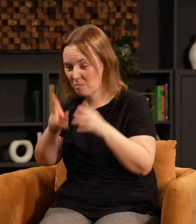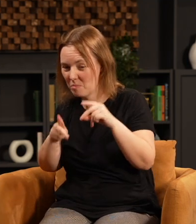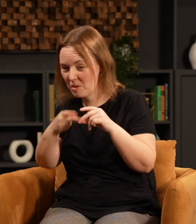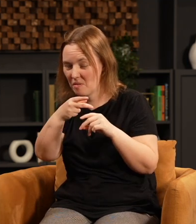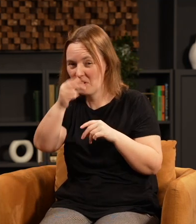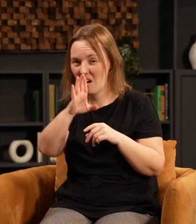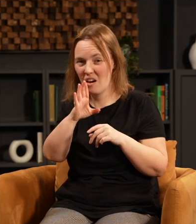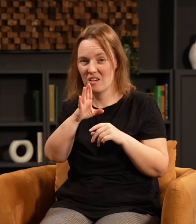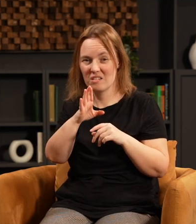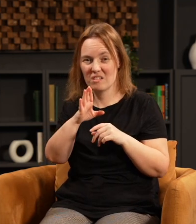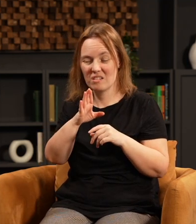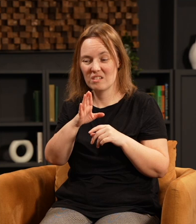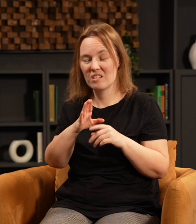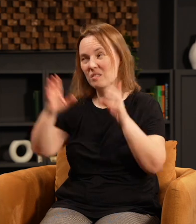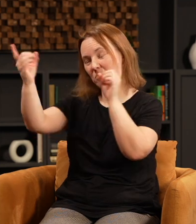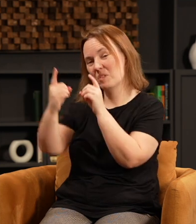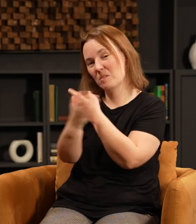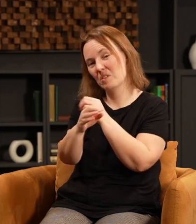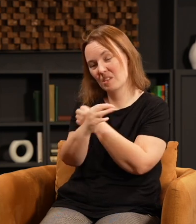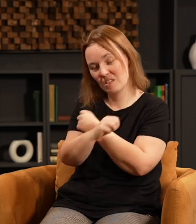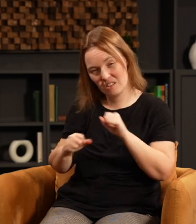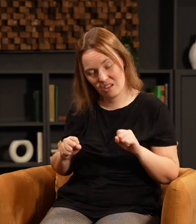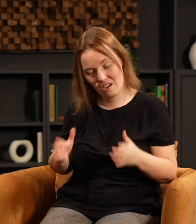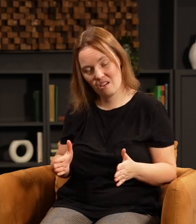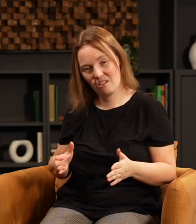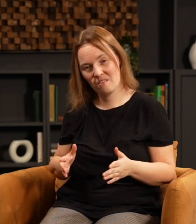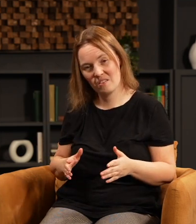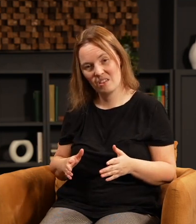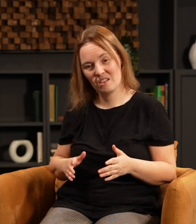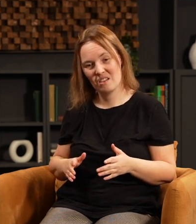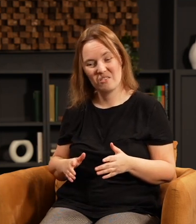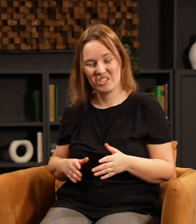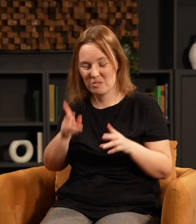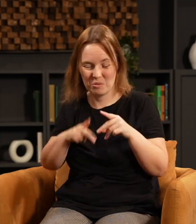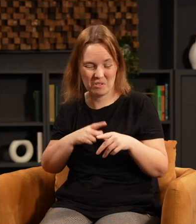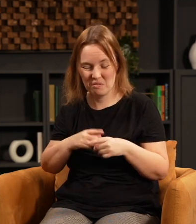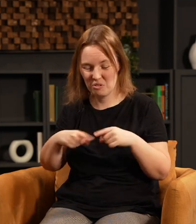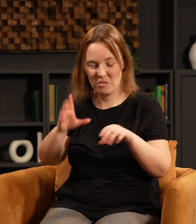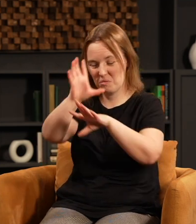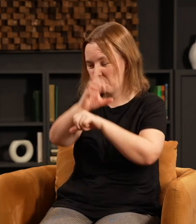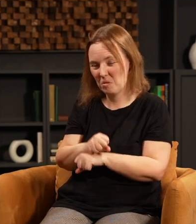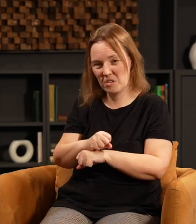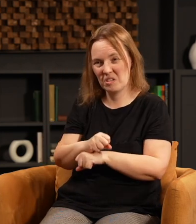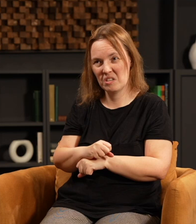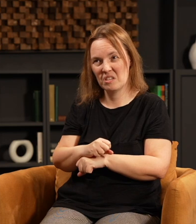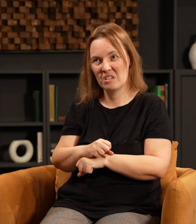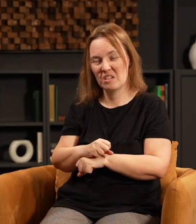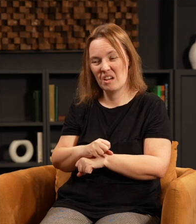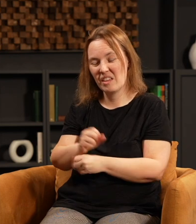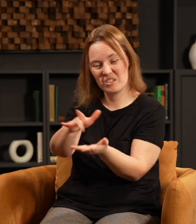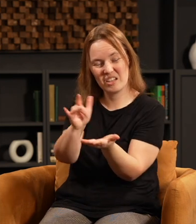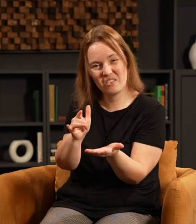place that basically worship was exhausting, and people just went through the motions. They came to the temple to actually get right with God, but they were taken advantage of, and they